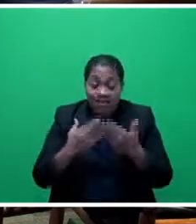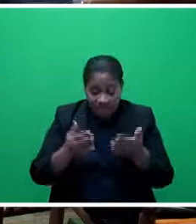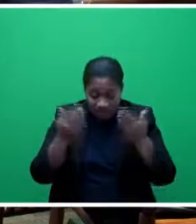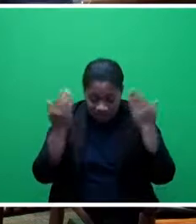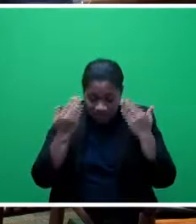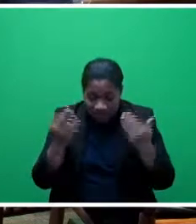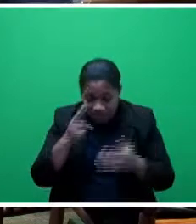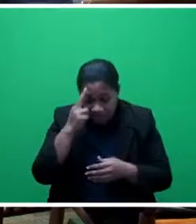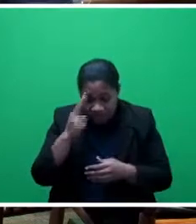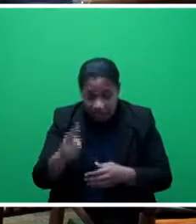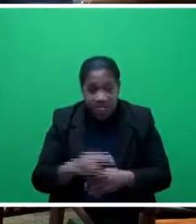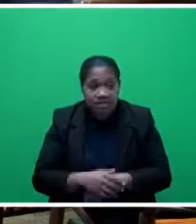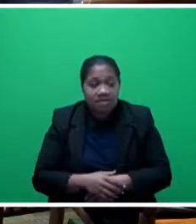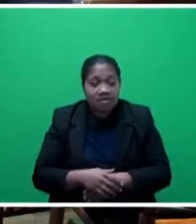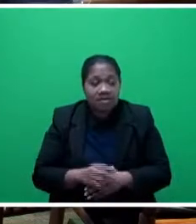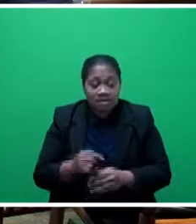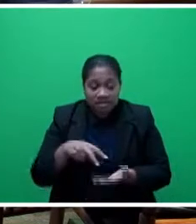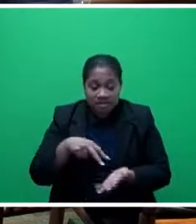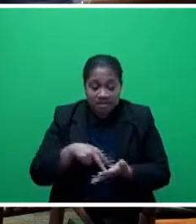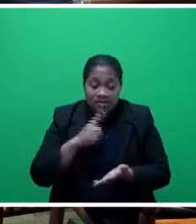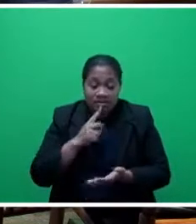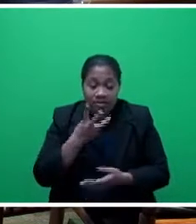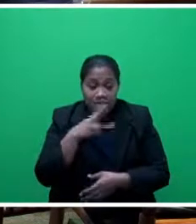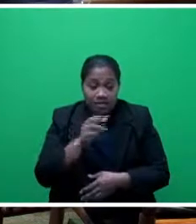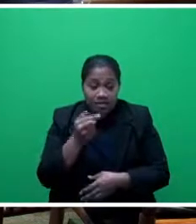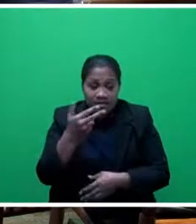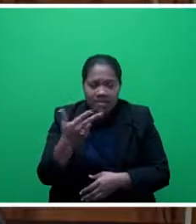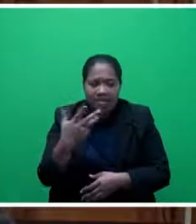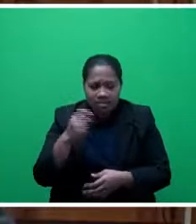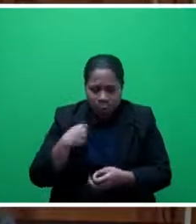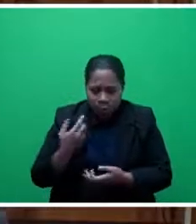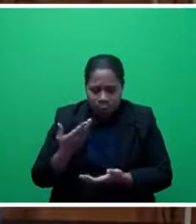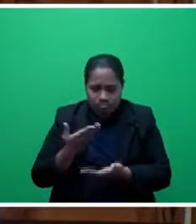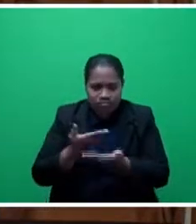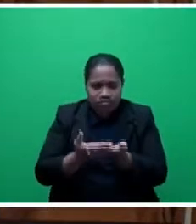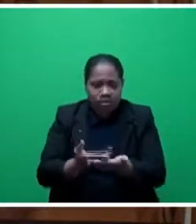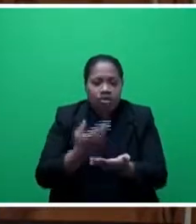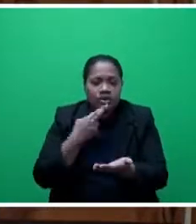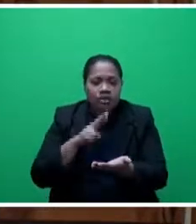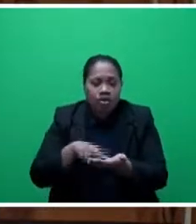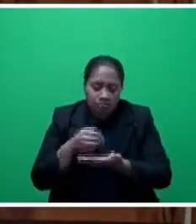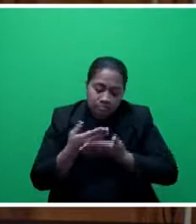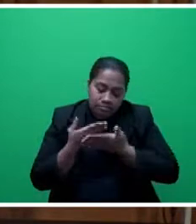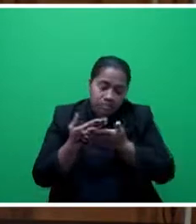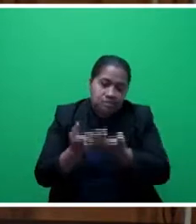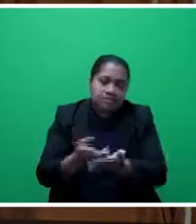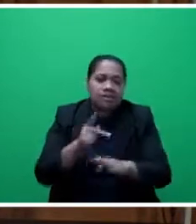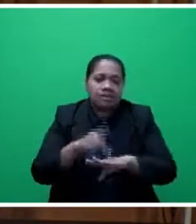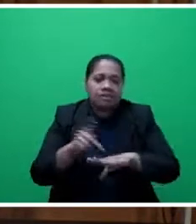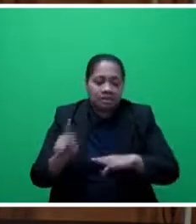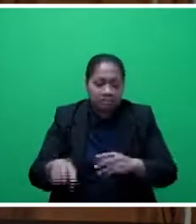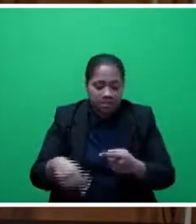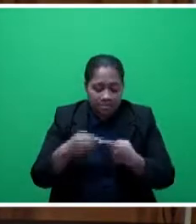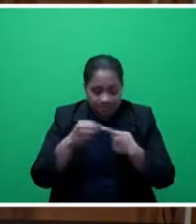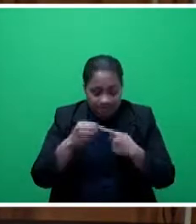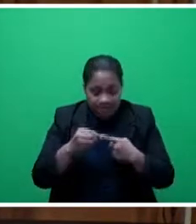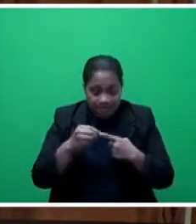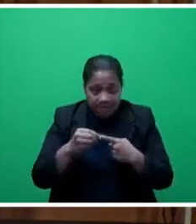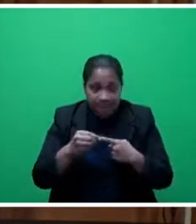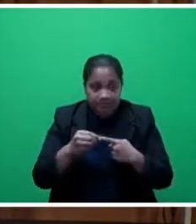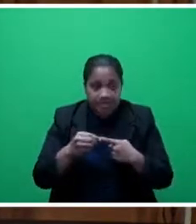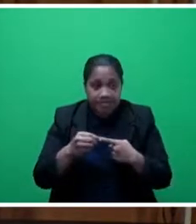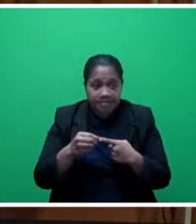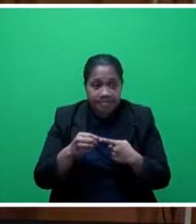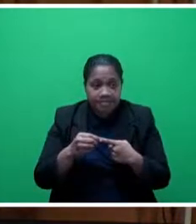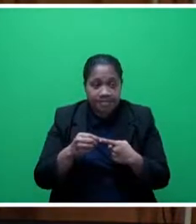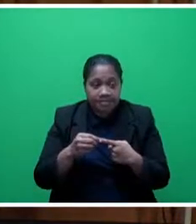Speaker, sir, in accordance with Standing Order 38, I present the following reports to Parliament. 1. The third quarter appropriation statement for the period